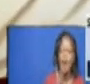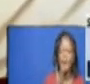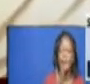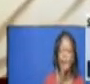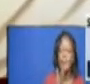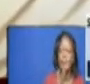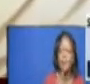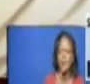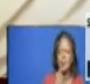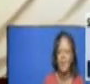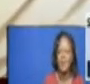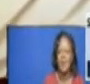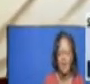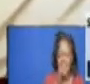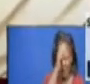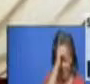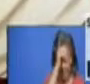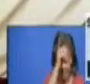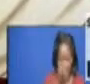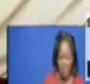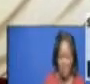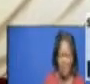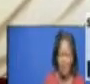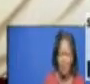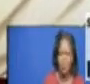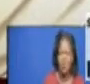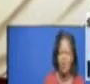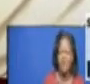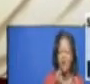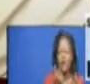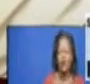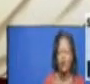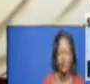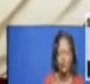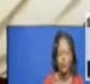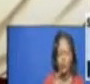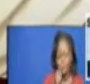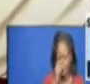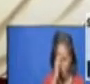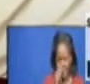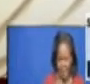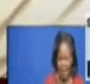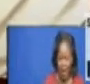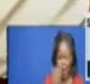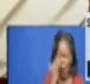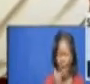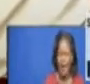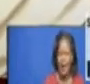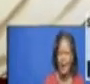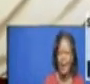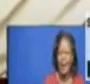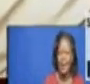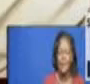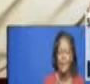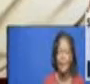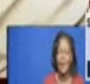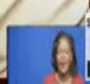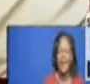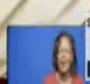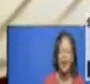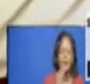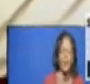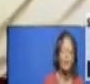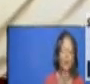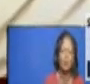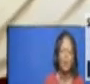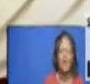say within the village, I was one of the few privileged girls, because my mother was very keen to ensure that I